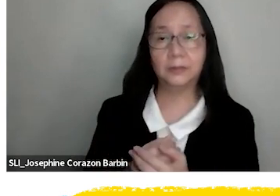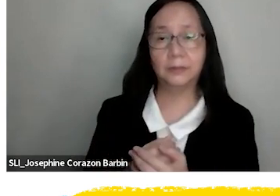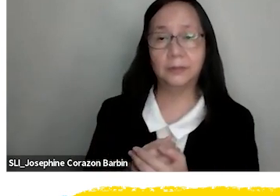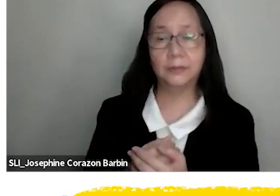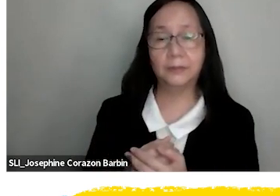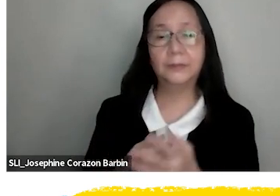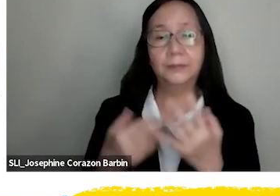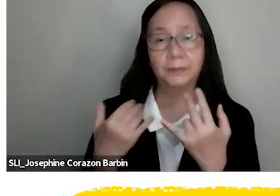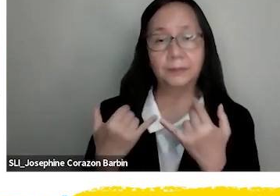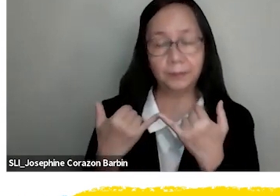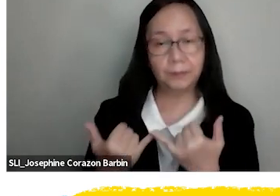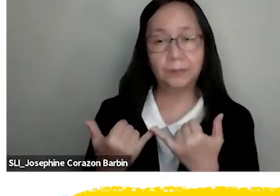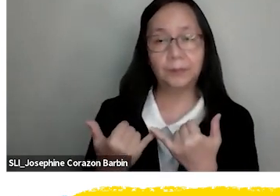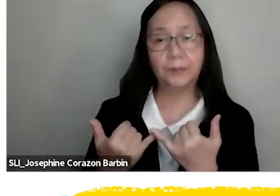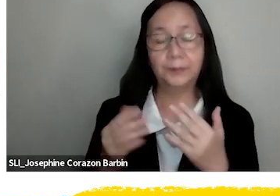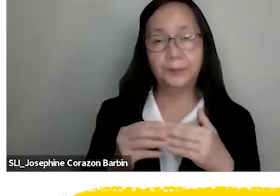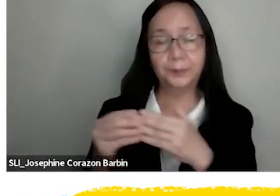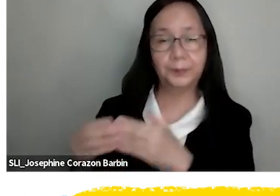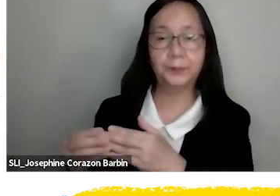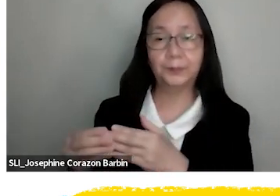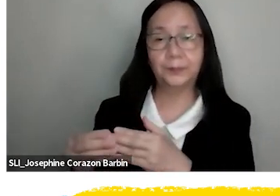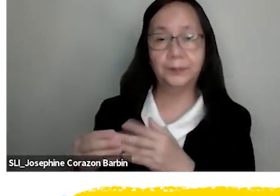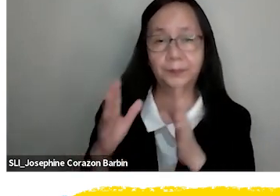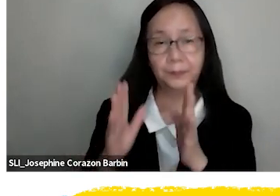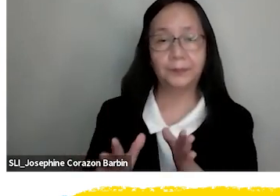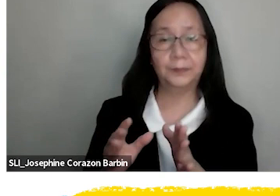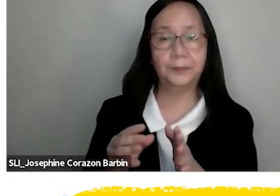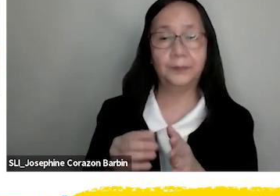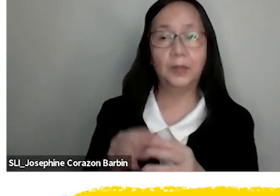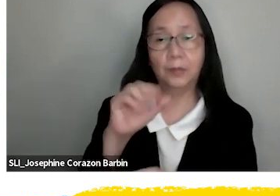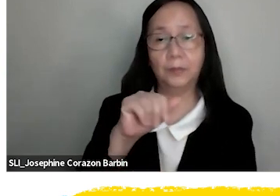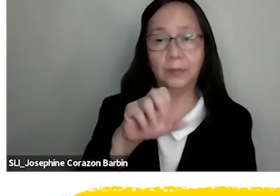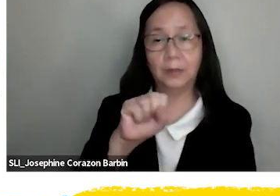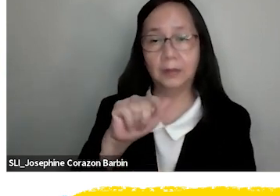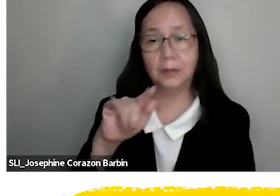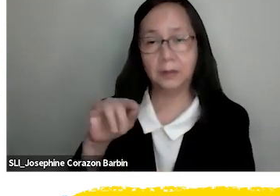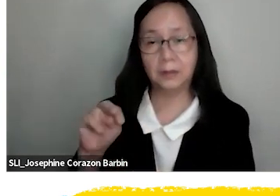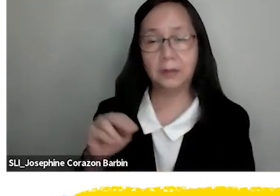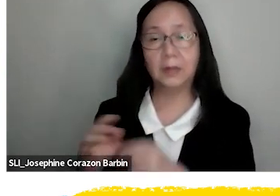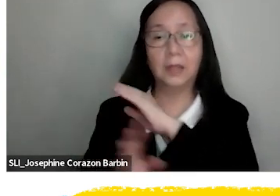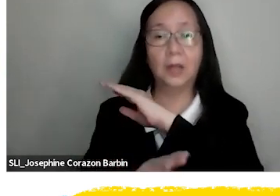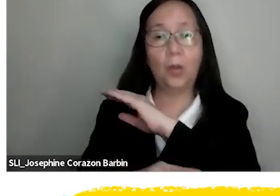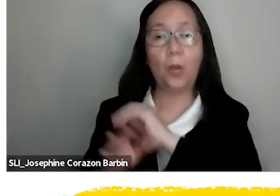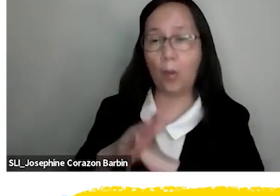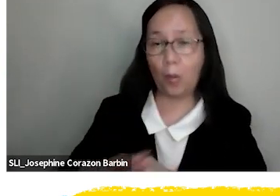now the leader of all 10 ASEAN countries all agree